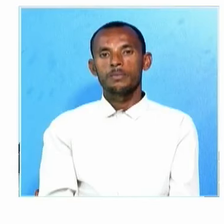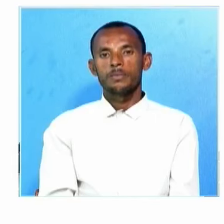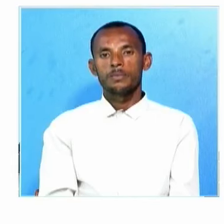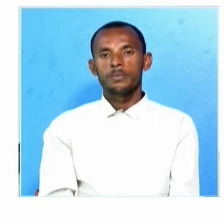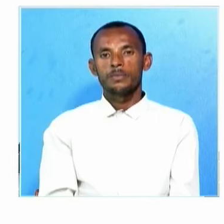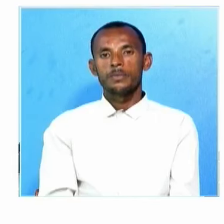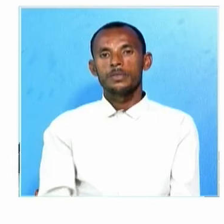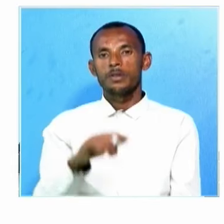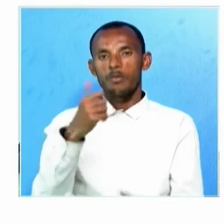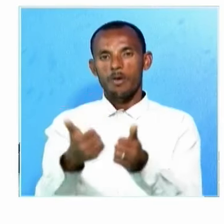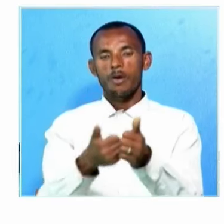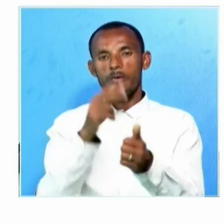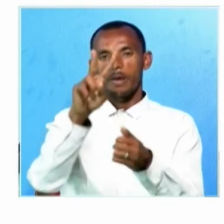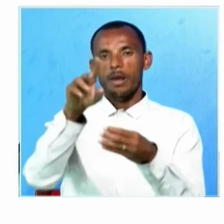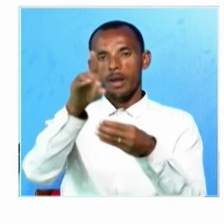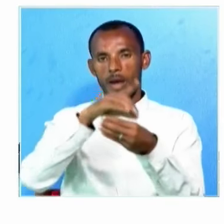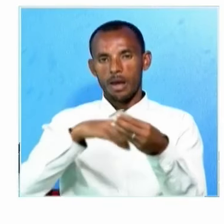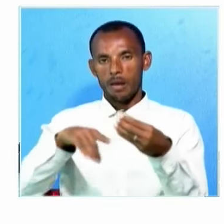In the following Venn diagram.